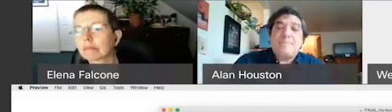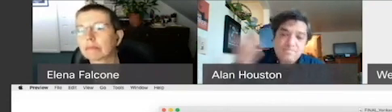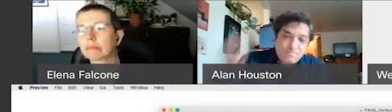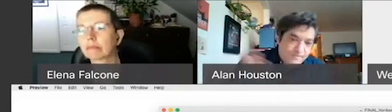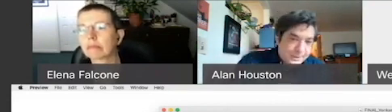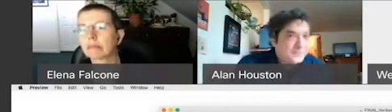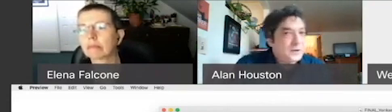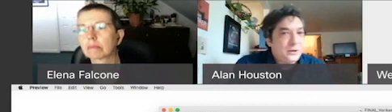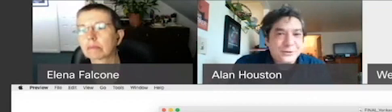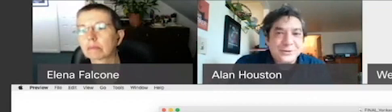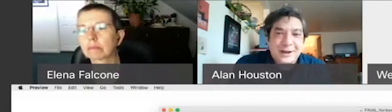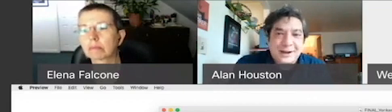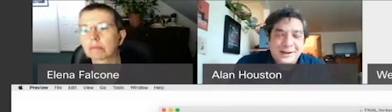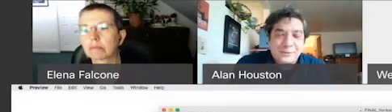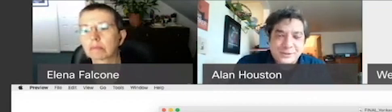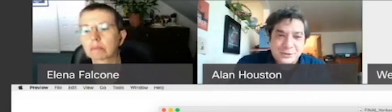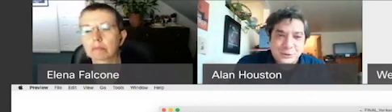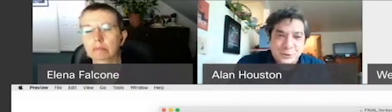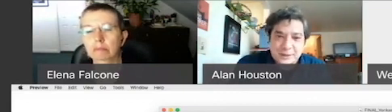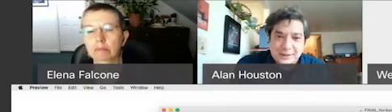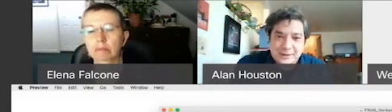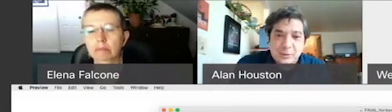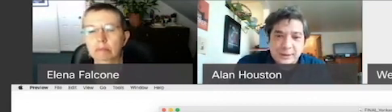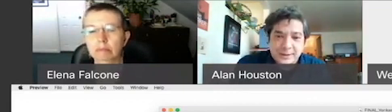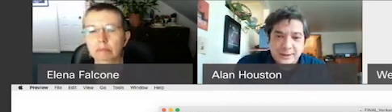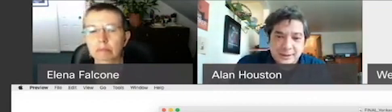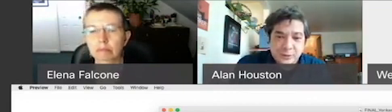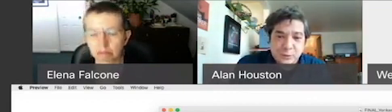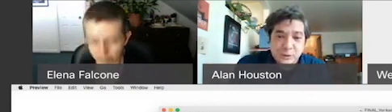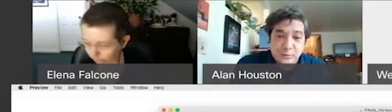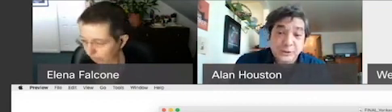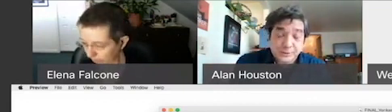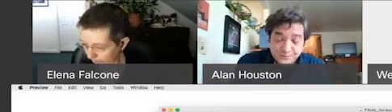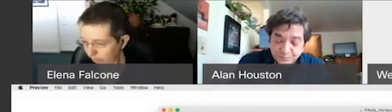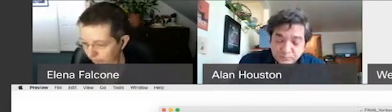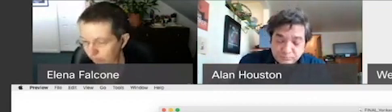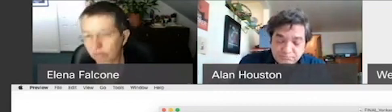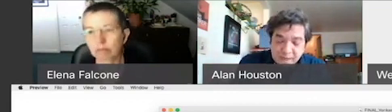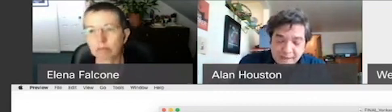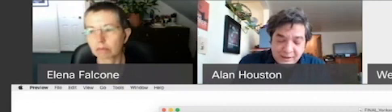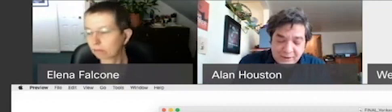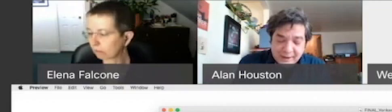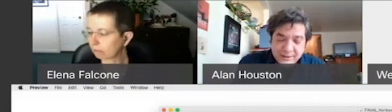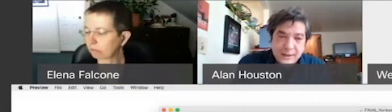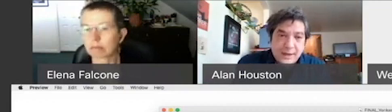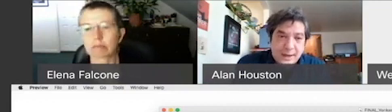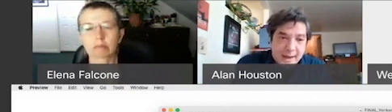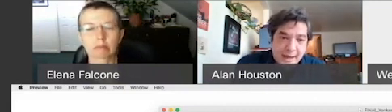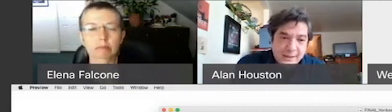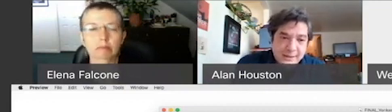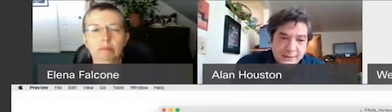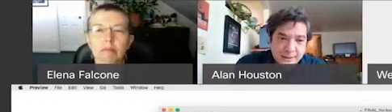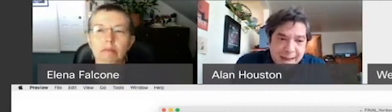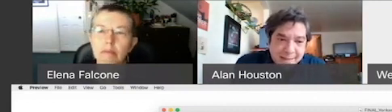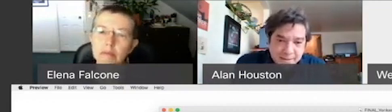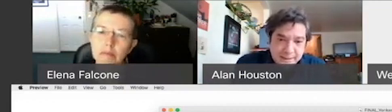is a fundraiser, and we do hope that you will register in advance. And